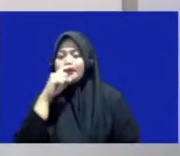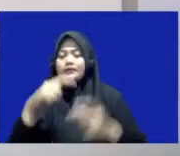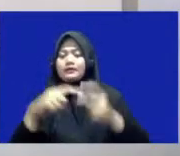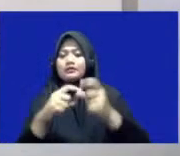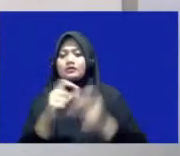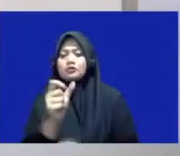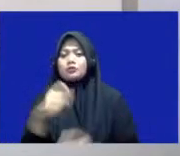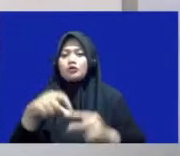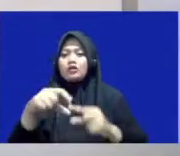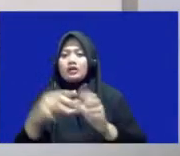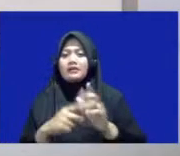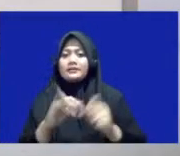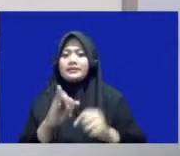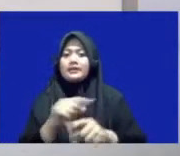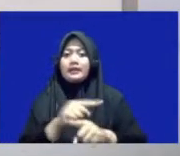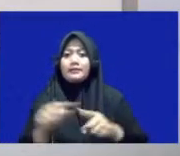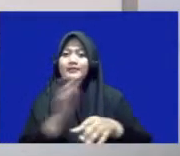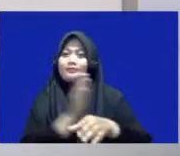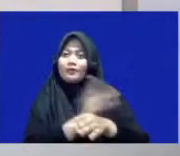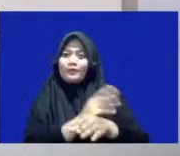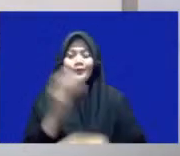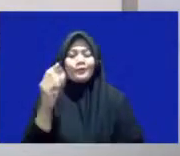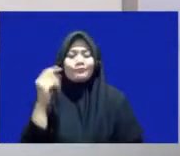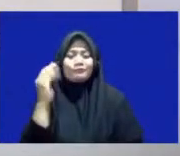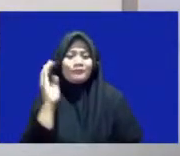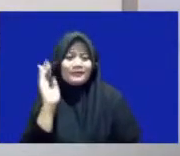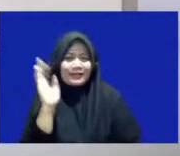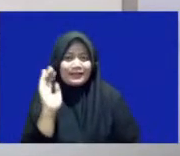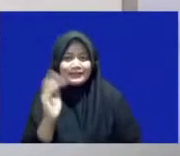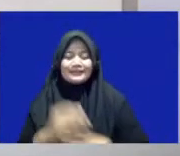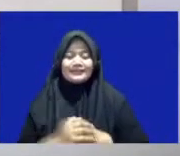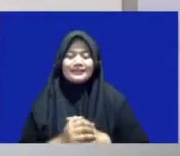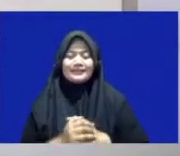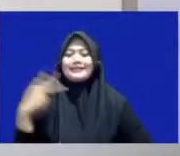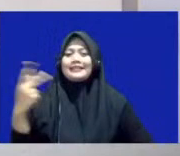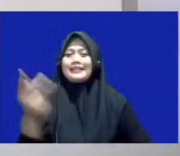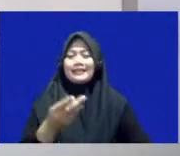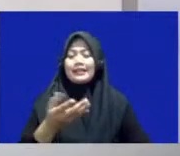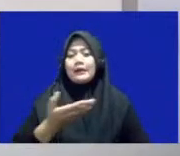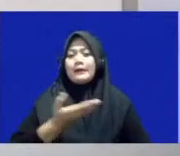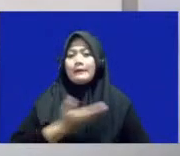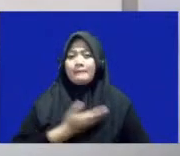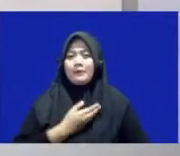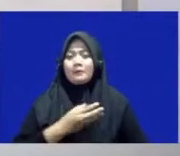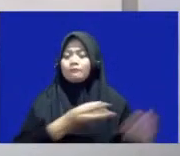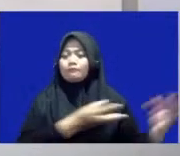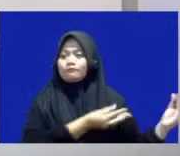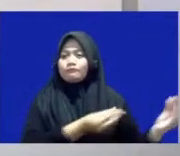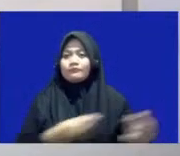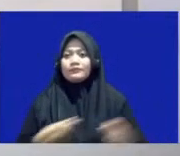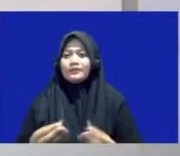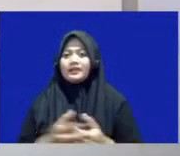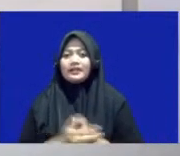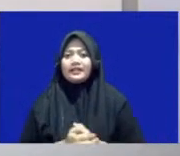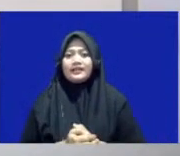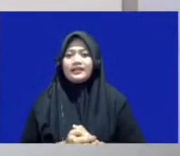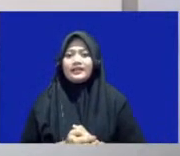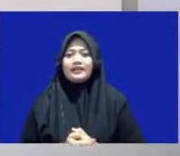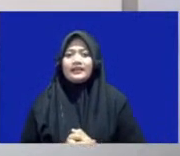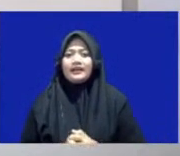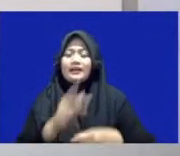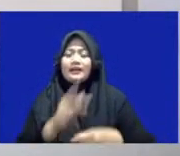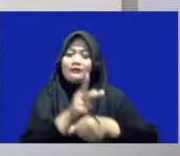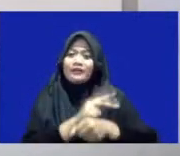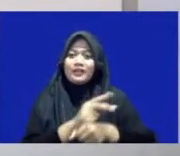their presentation, we will present to you a short video about youth engagement in disaster preparedness and